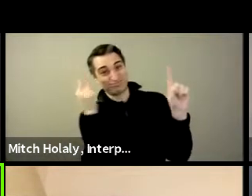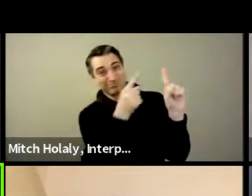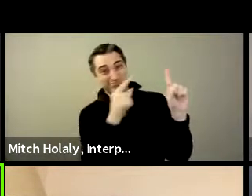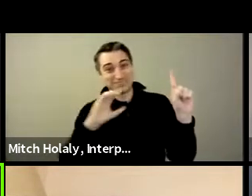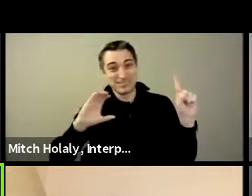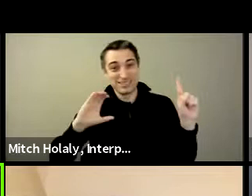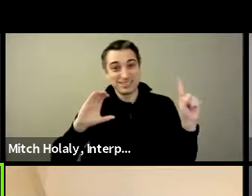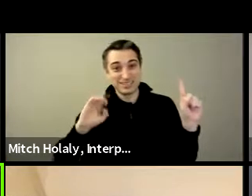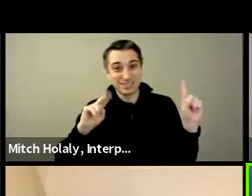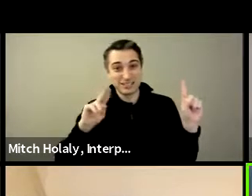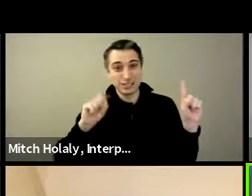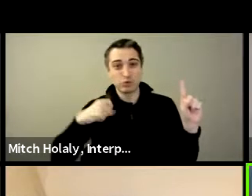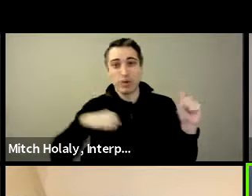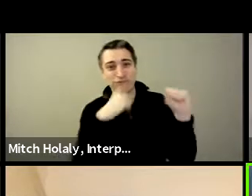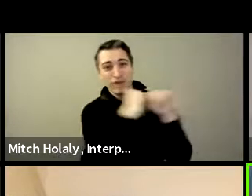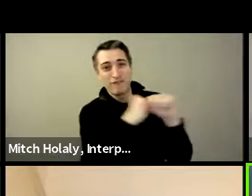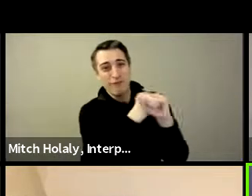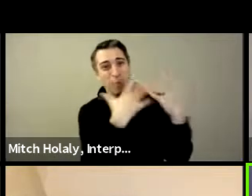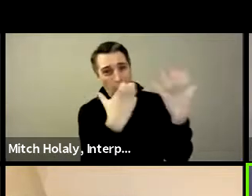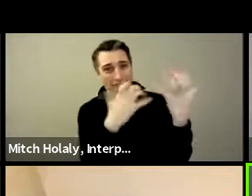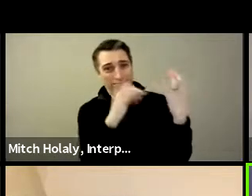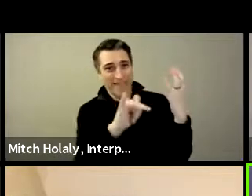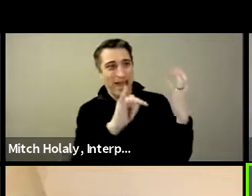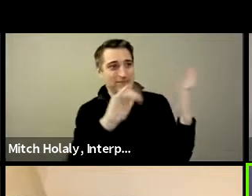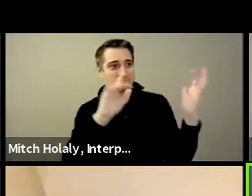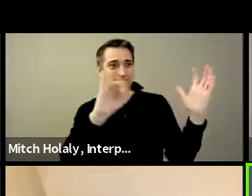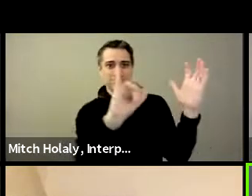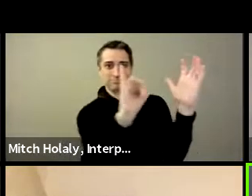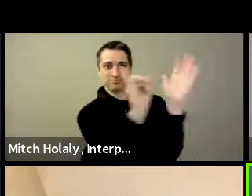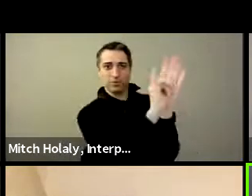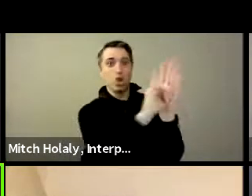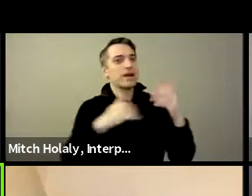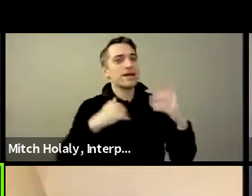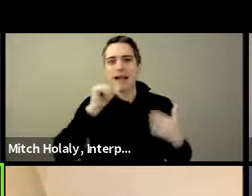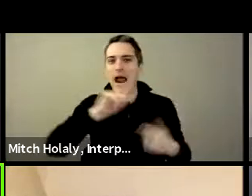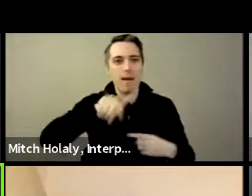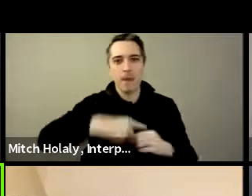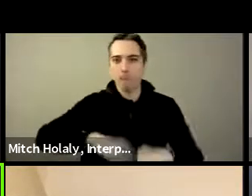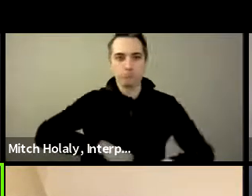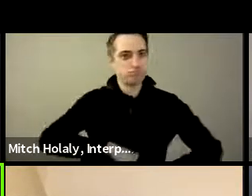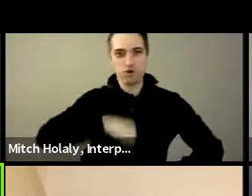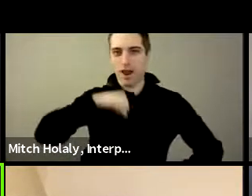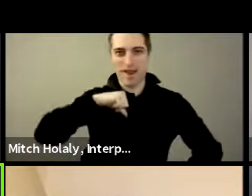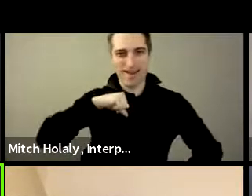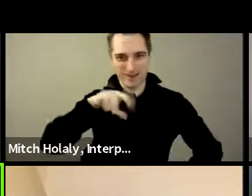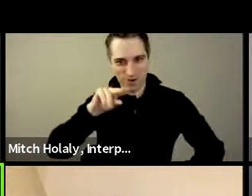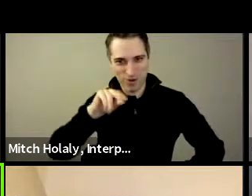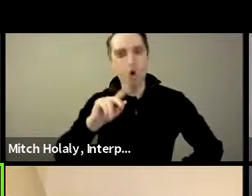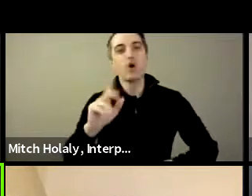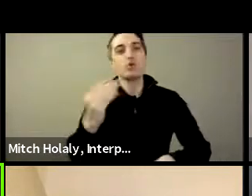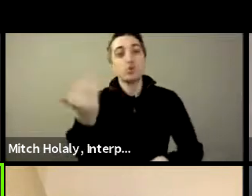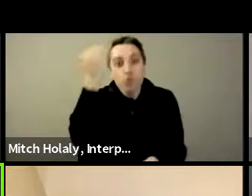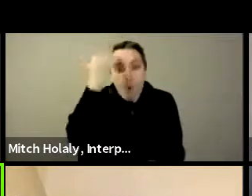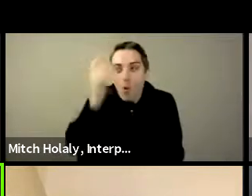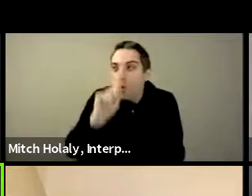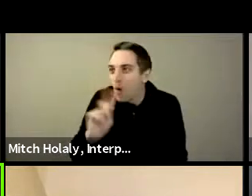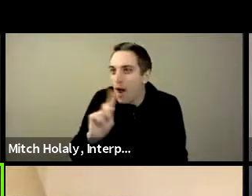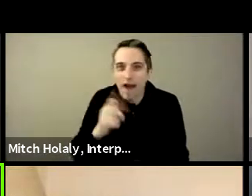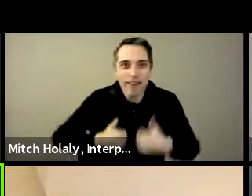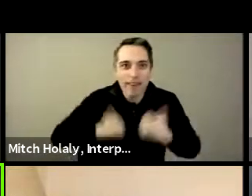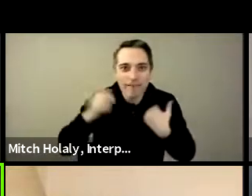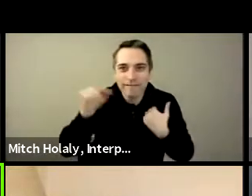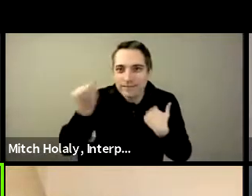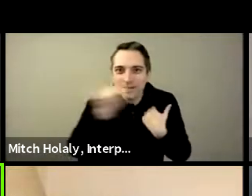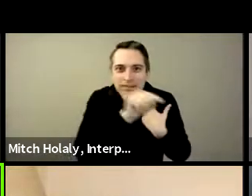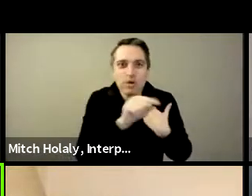that designation. Mm-hmm. It's not a matter of pride. It's a matter of, again, knowing where your populations are and what communities